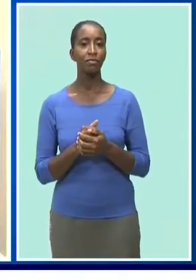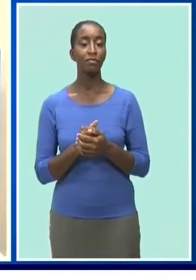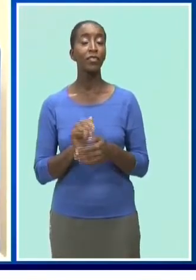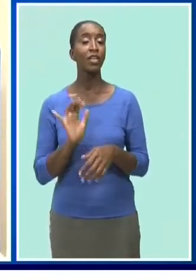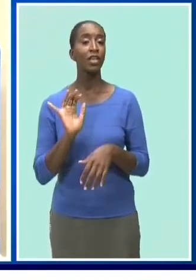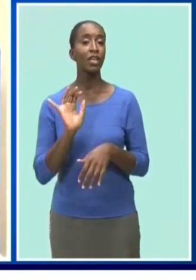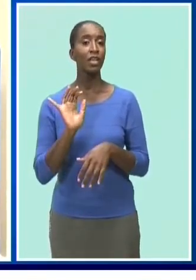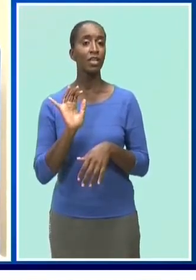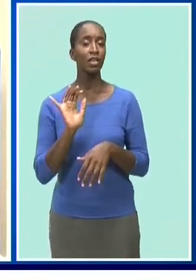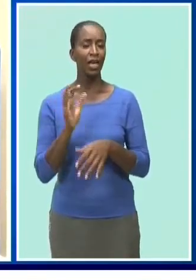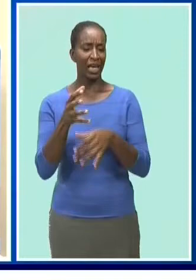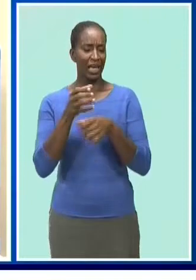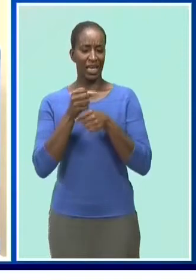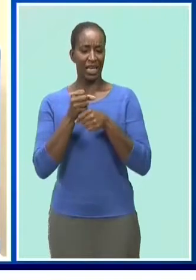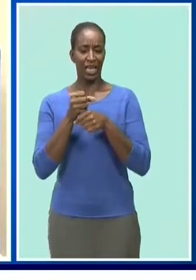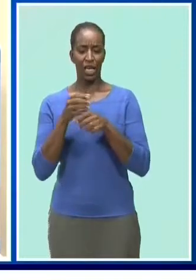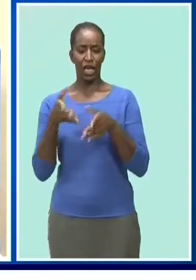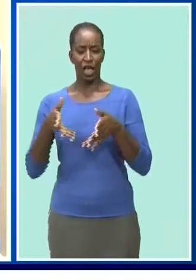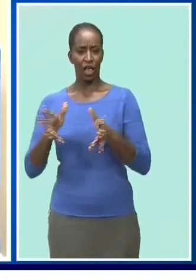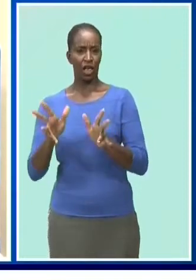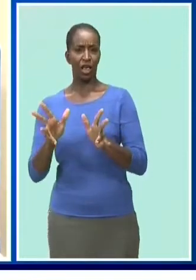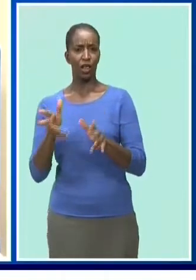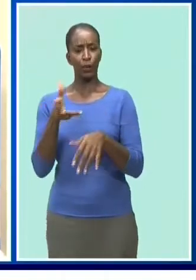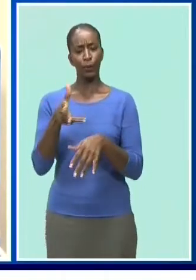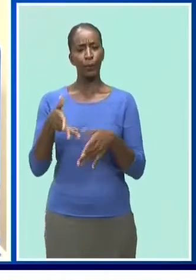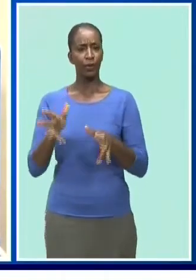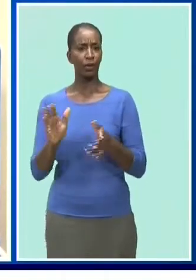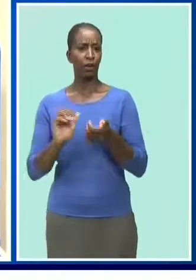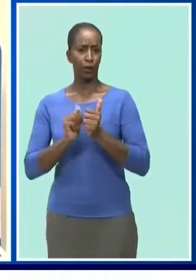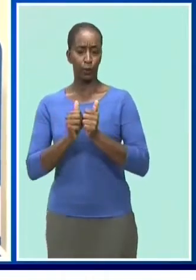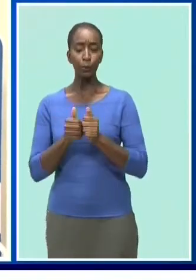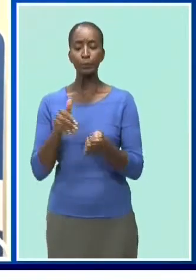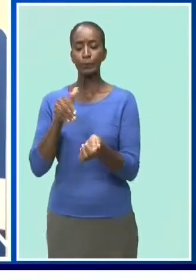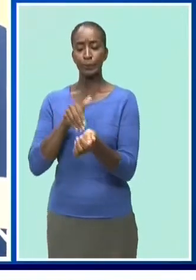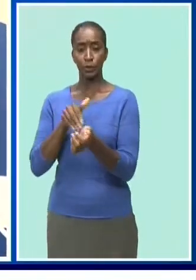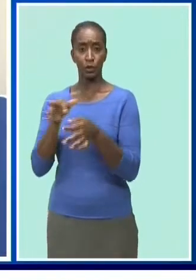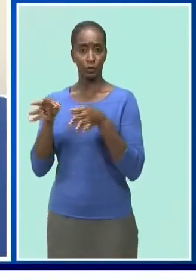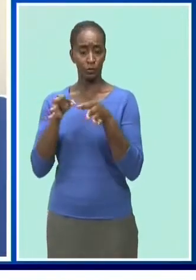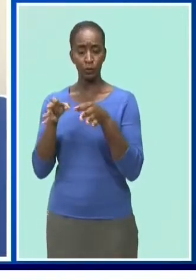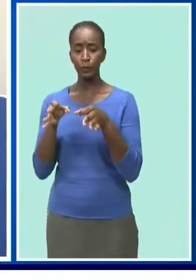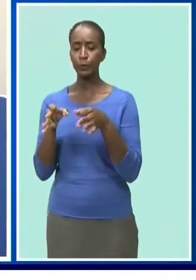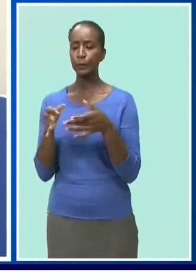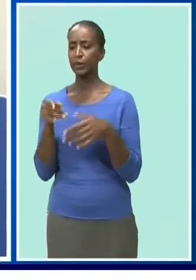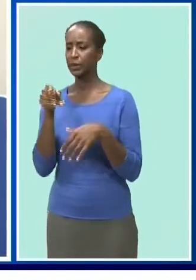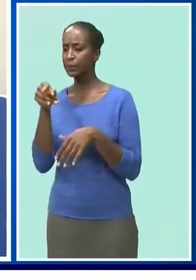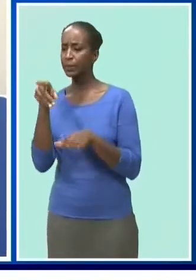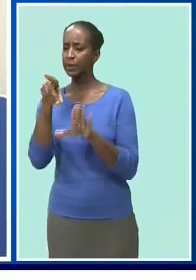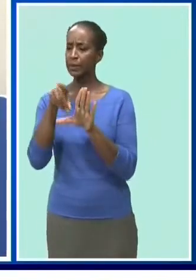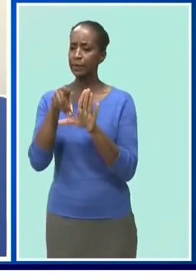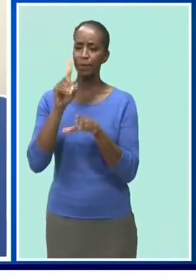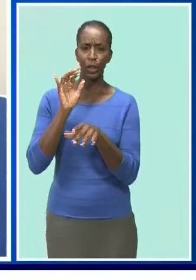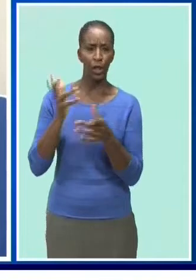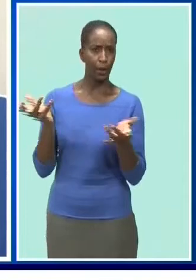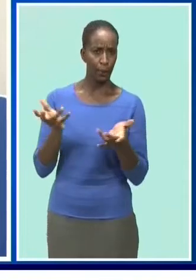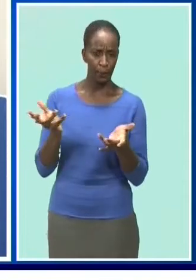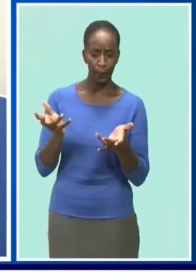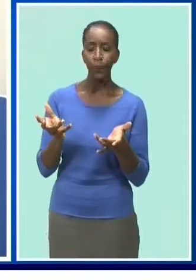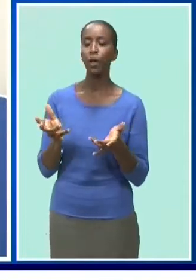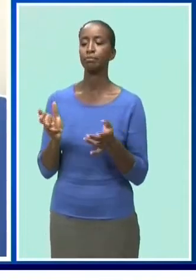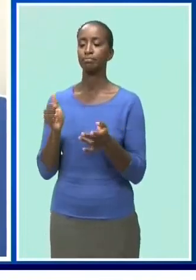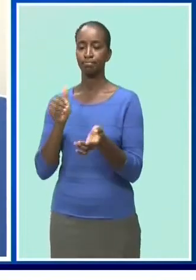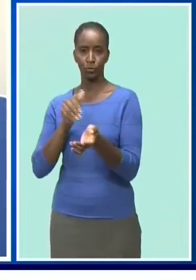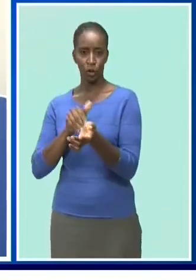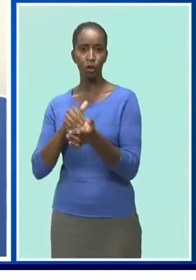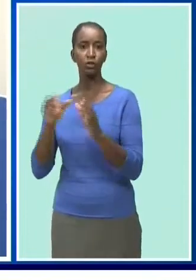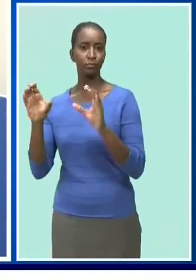begins with a doctor's certificate, which states the nature of the applicant's disability. Either the person with a disability